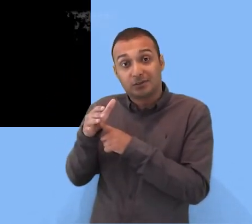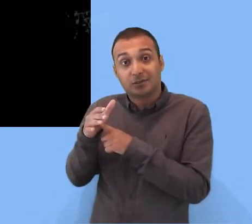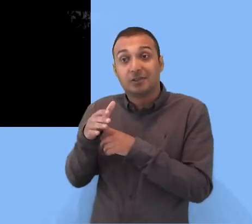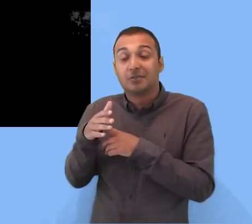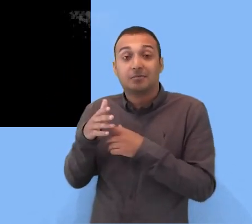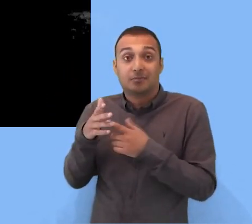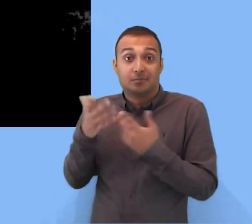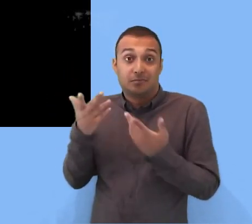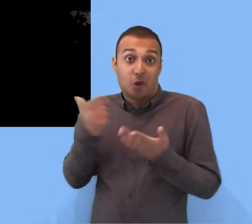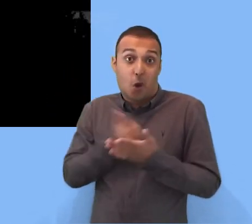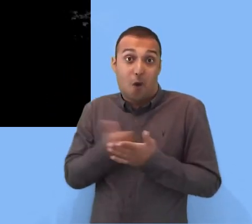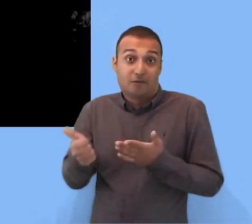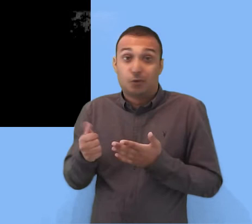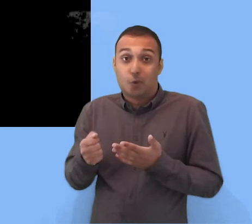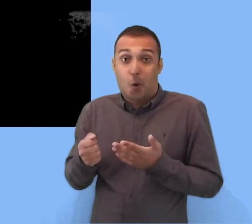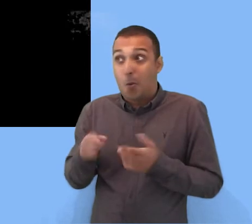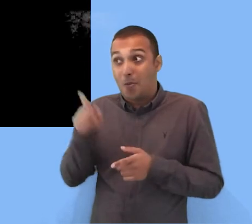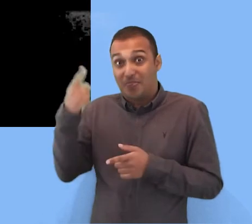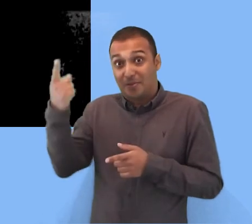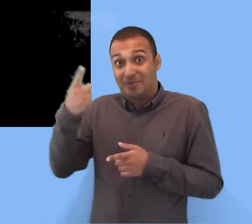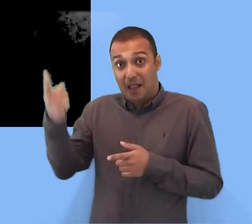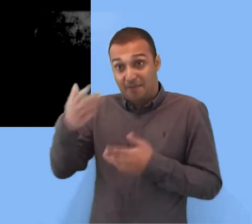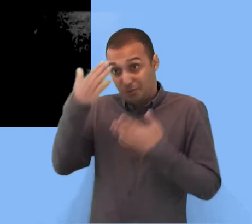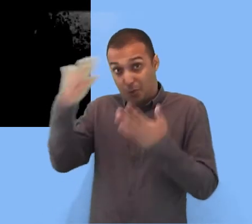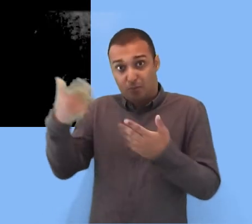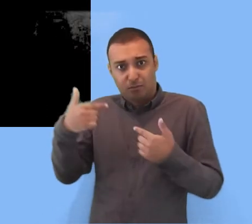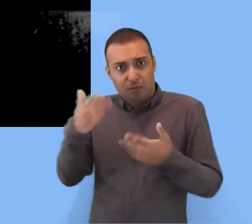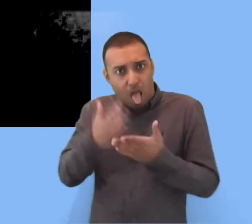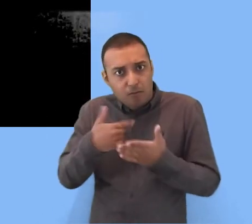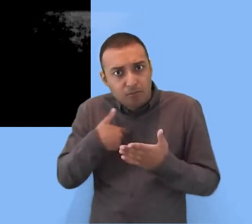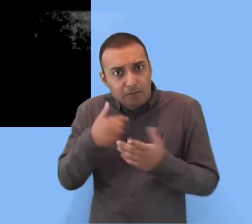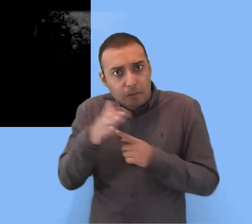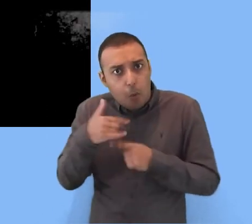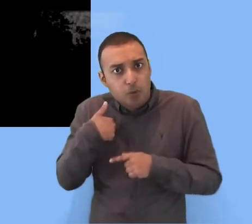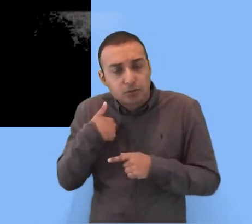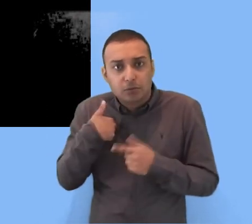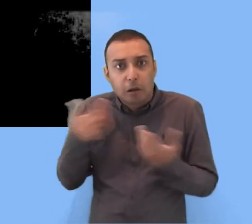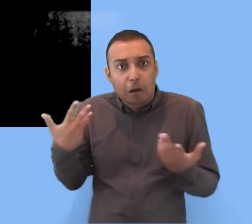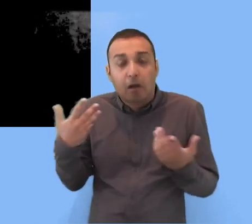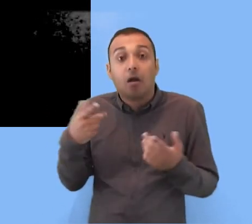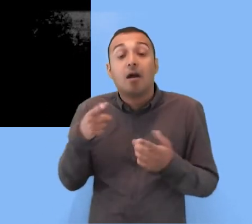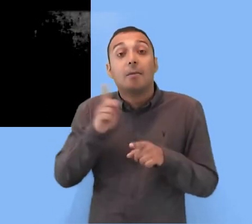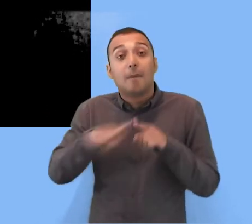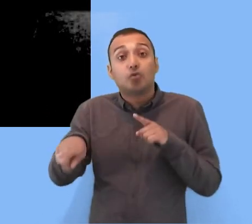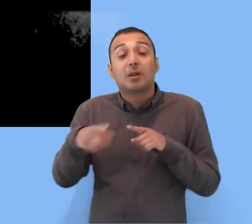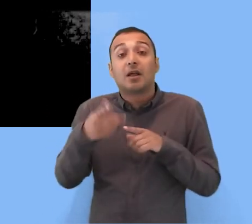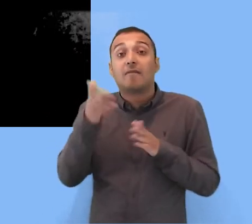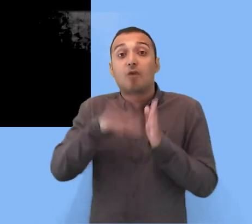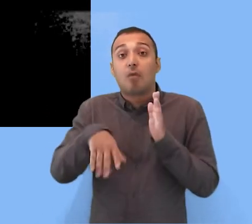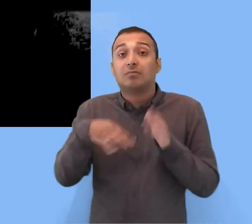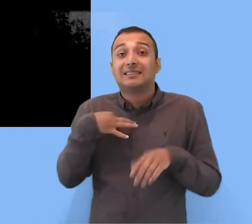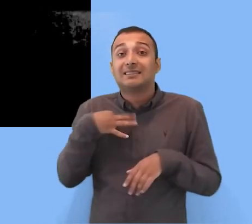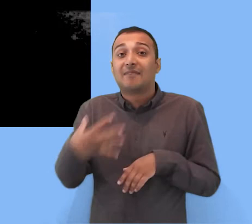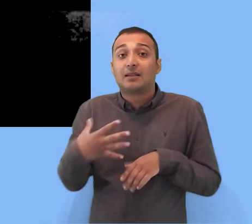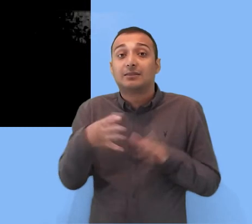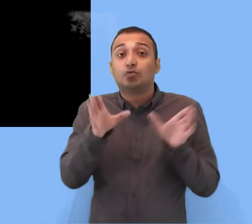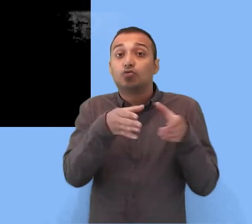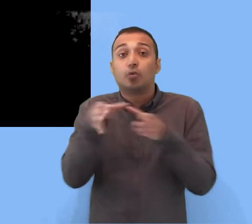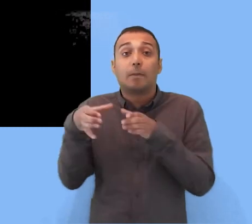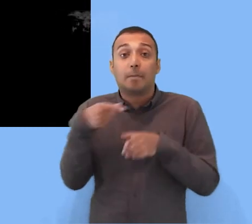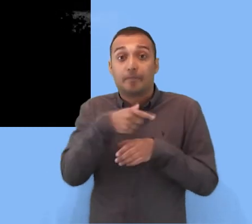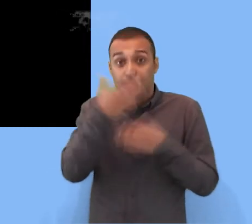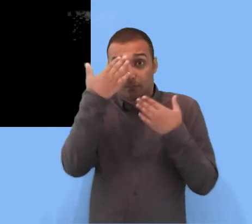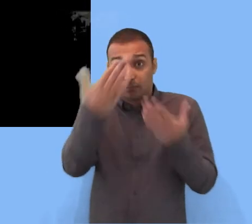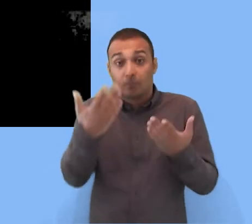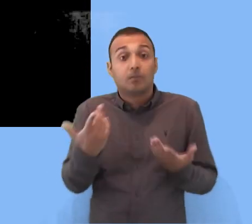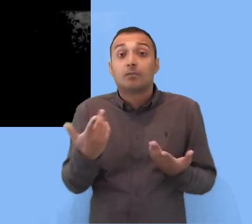many parents from disadvantaged groups really don't know they matter because they've been told they don't matter. Very young parents